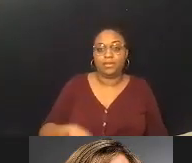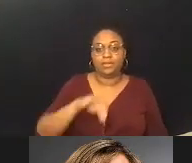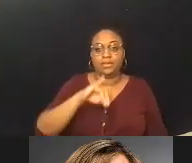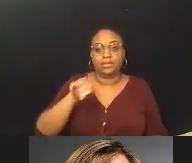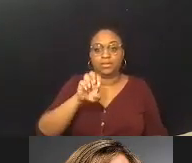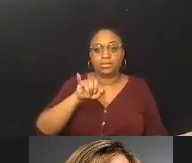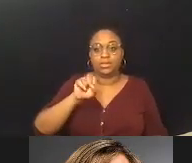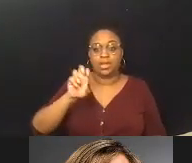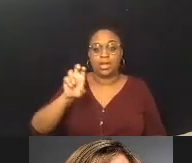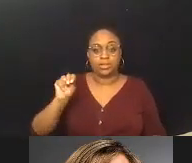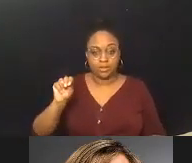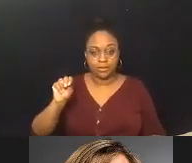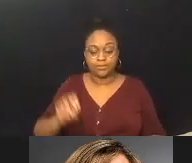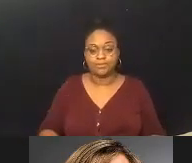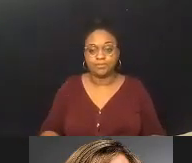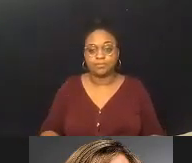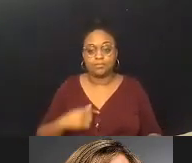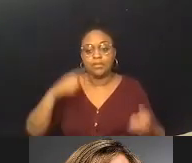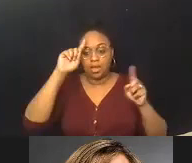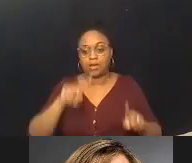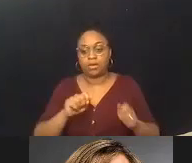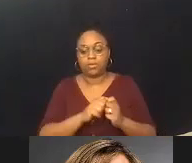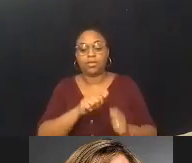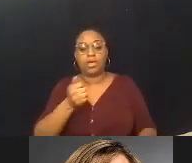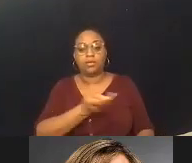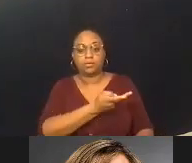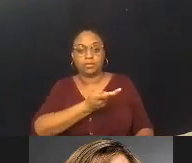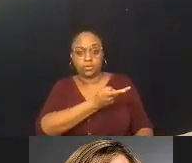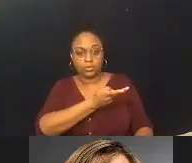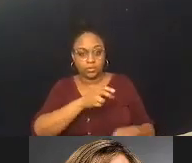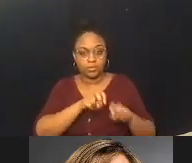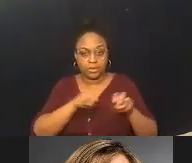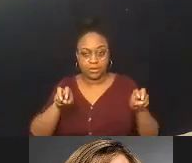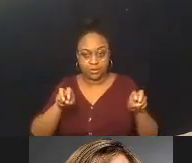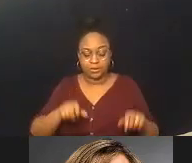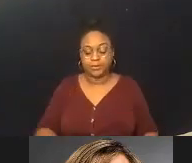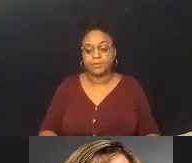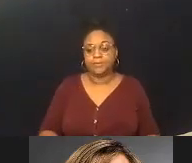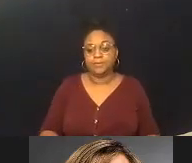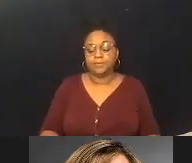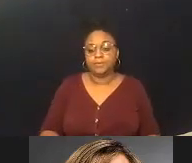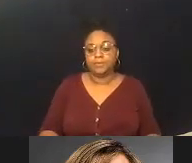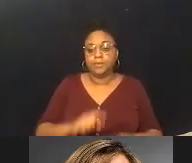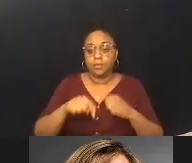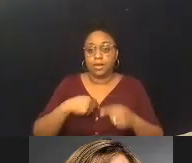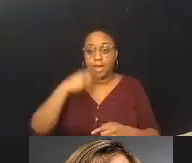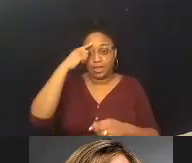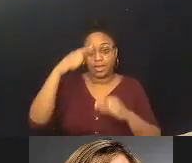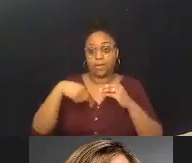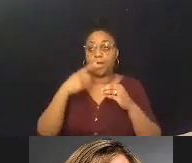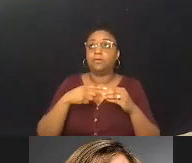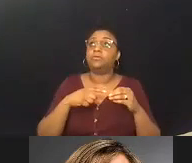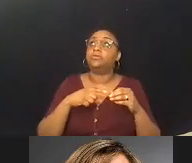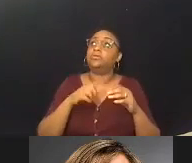Yeah, I also agree with the other two panelists. When I've thought of diversity in my personal